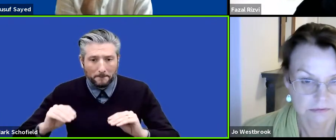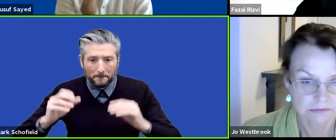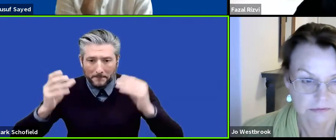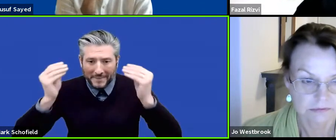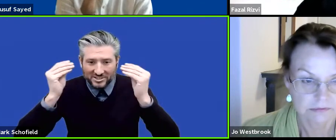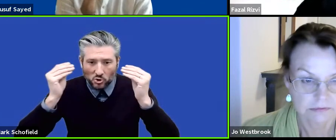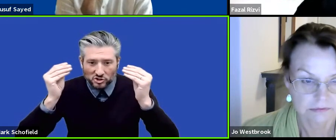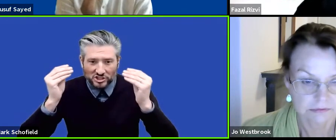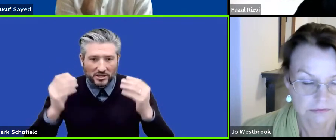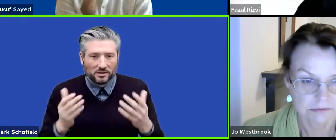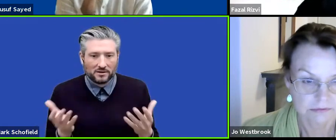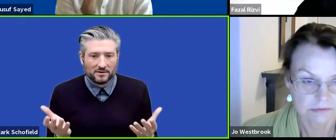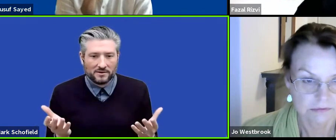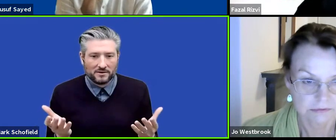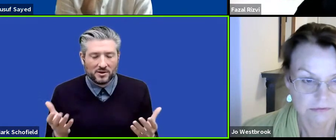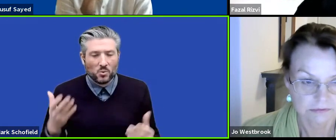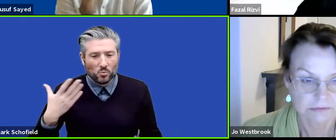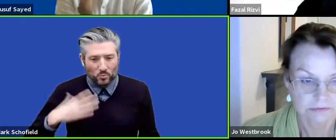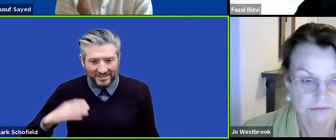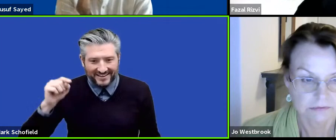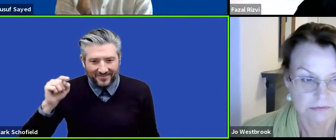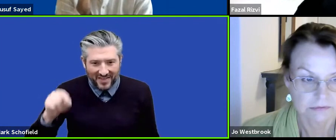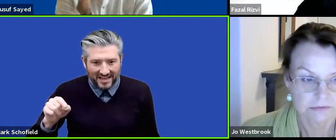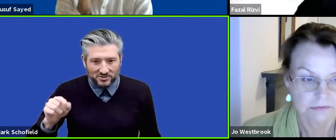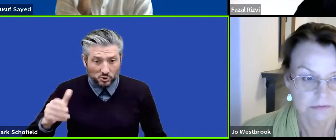think that's actually what we need to do